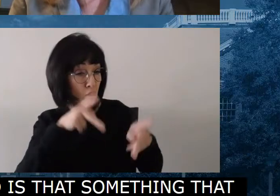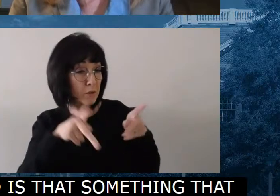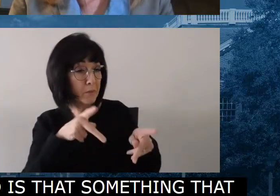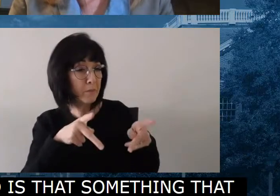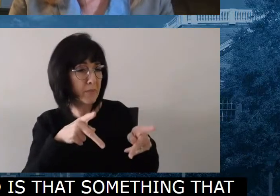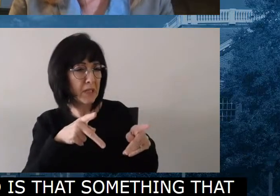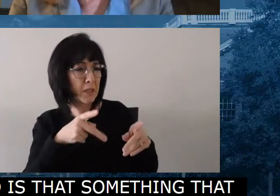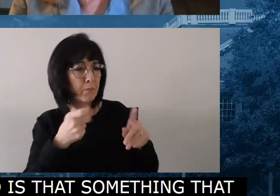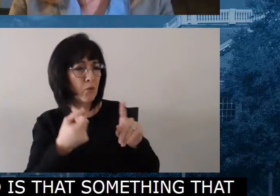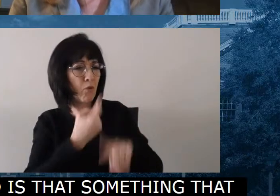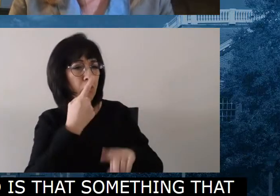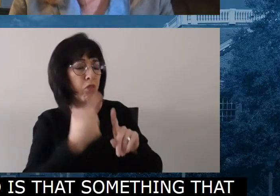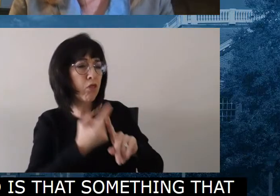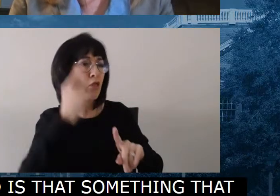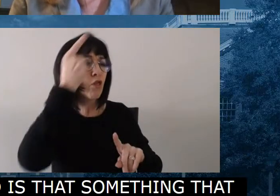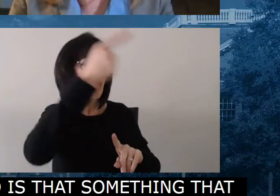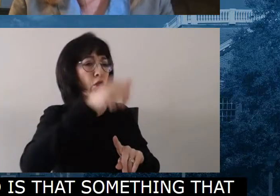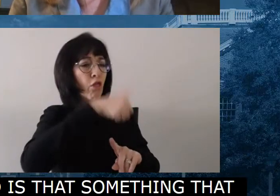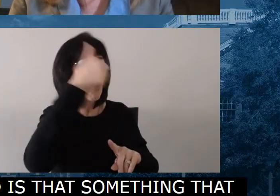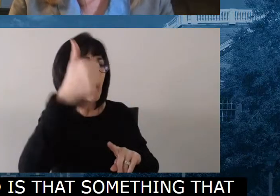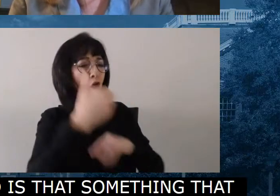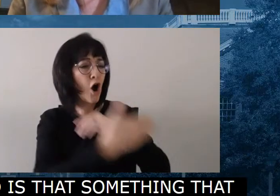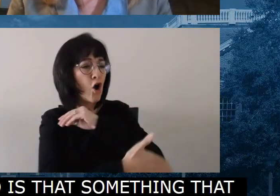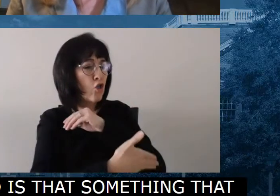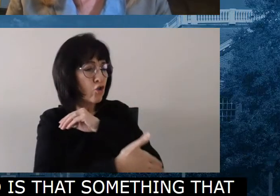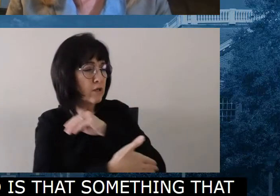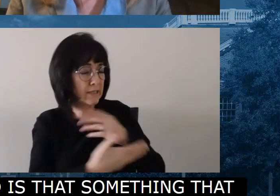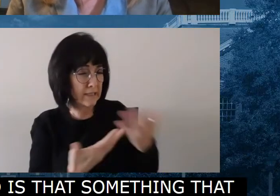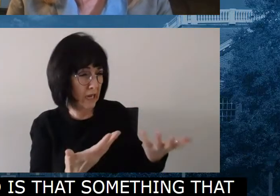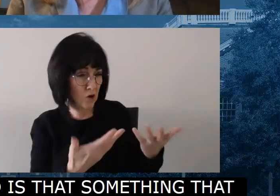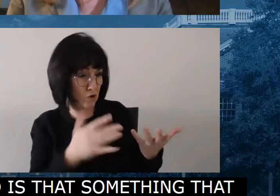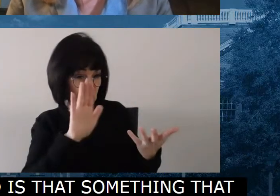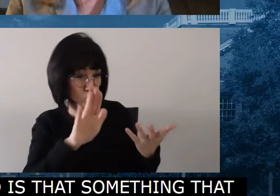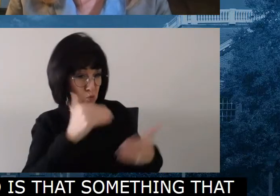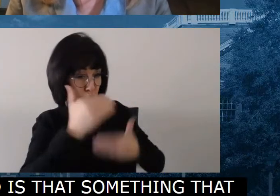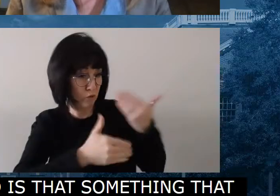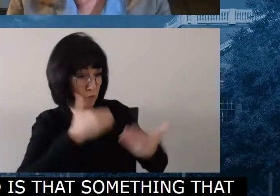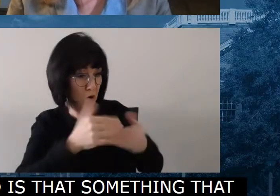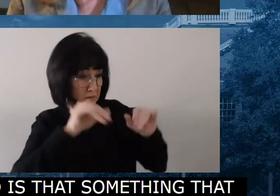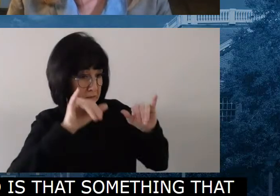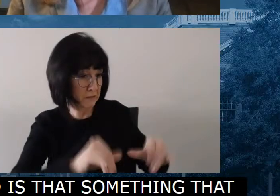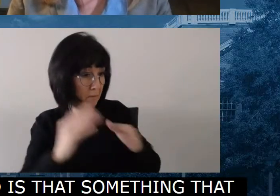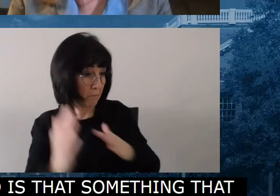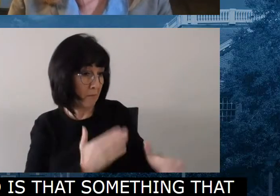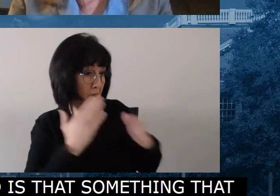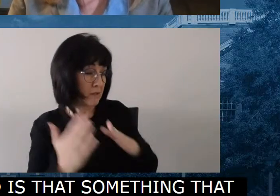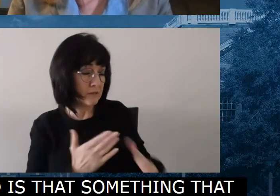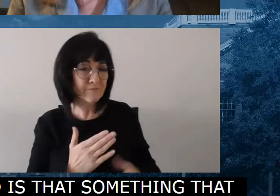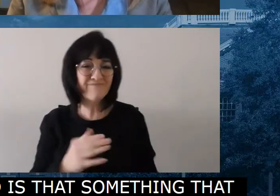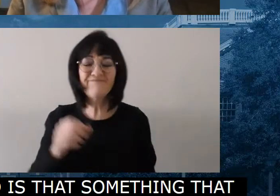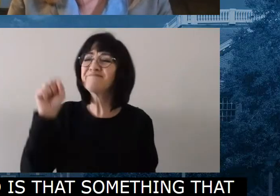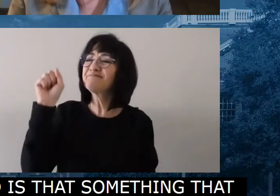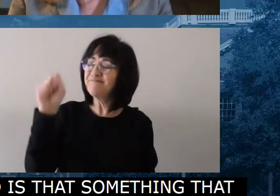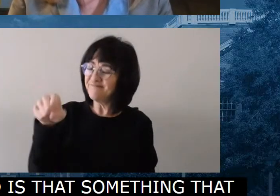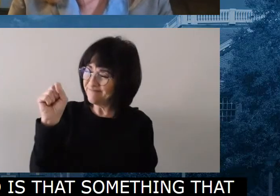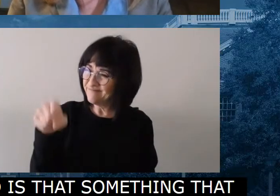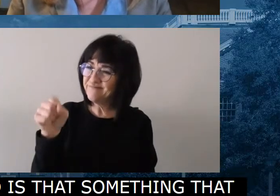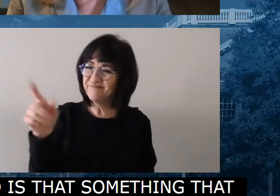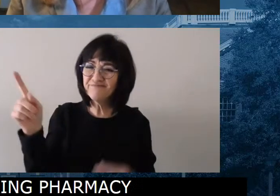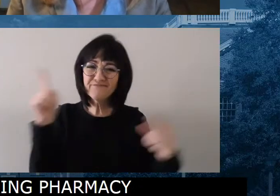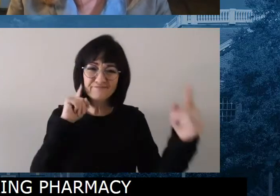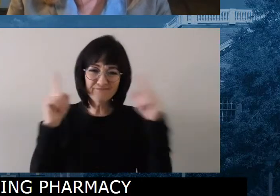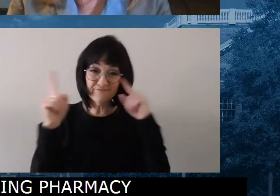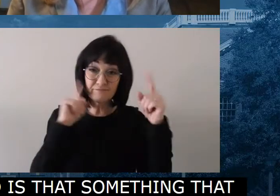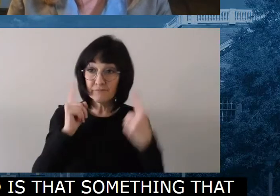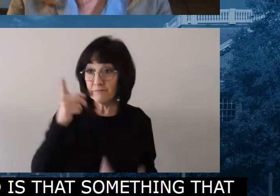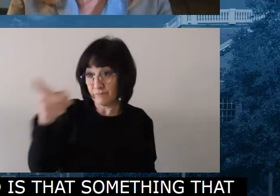going or how you're standing up these events? Yes, we have heard it. It's clearly anecdotal. Obviously, you've heard it.